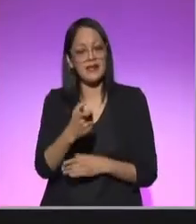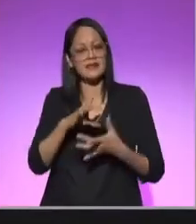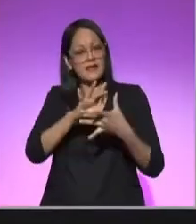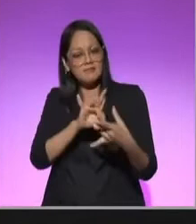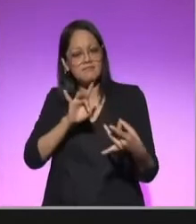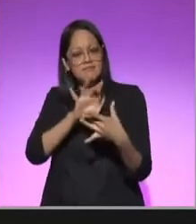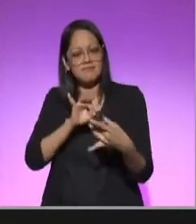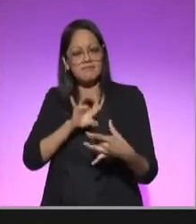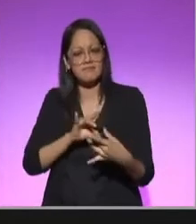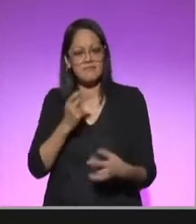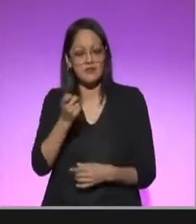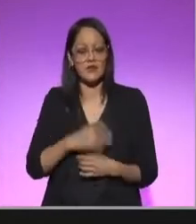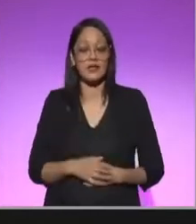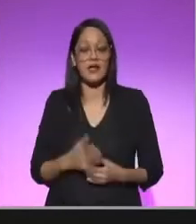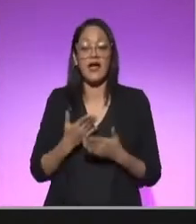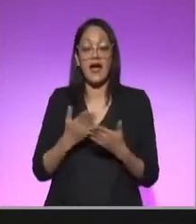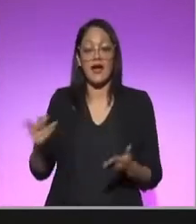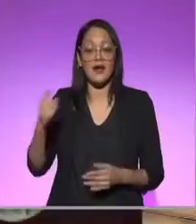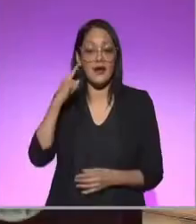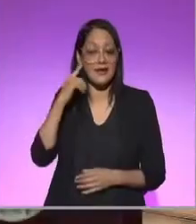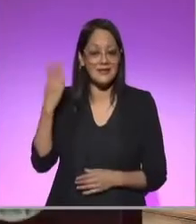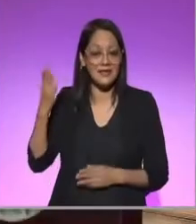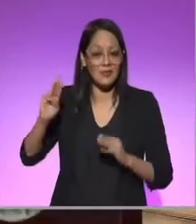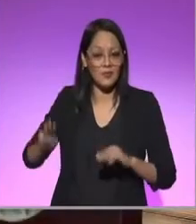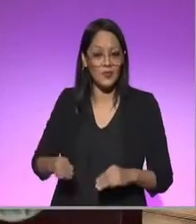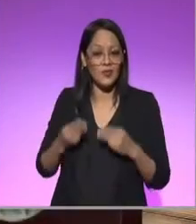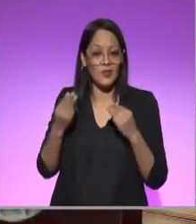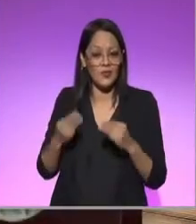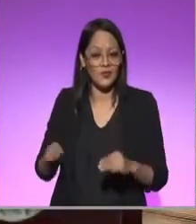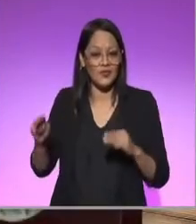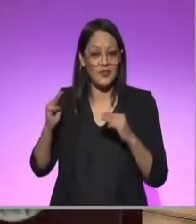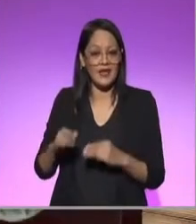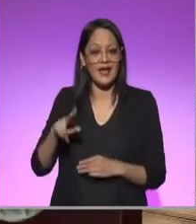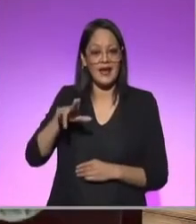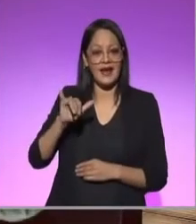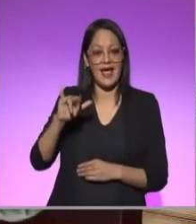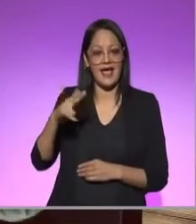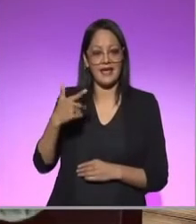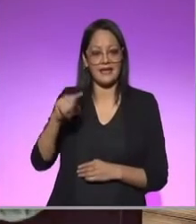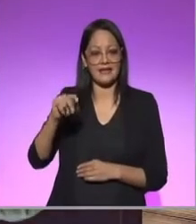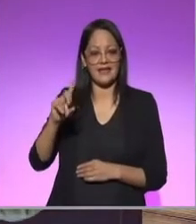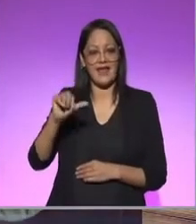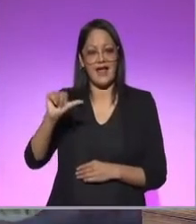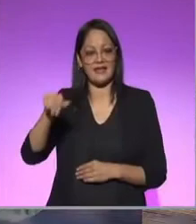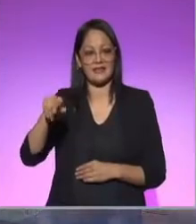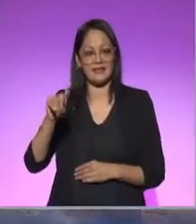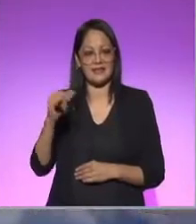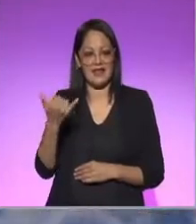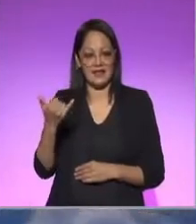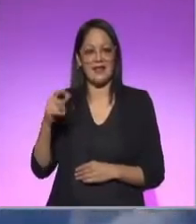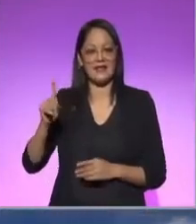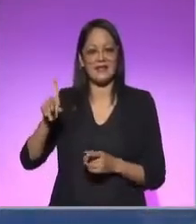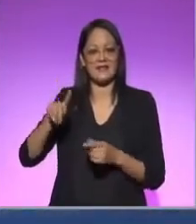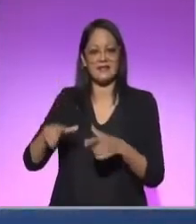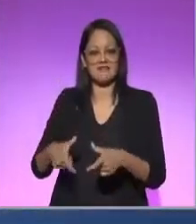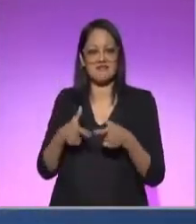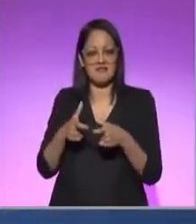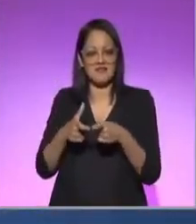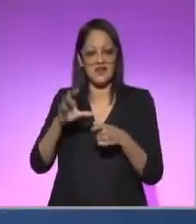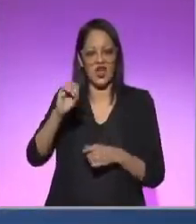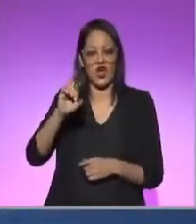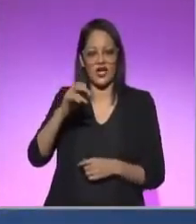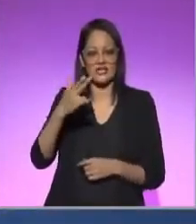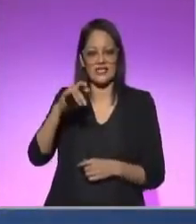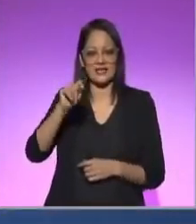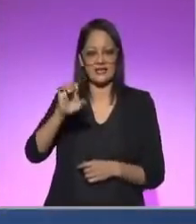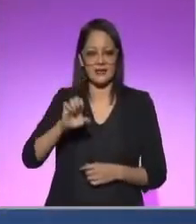¿no? Escuchemos Night and Day de Cole Porter, Loli Ayuma Voz, del disco producido por Corchete. Like the beat, beat, beat